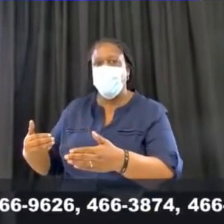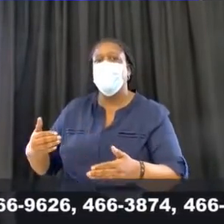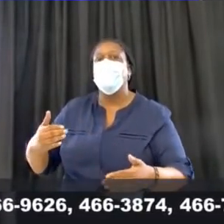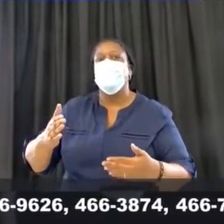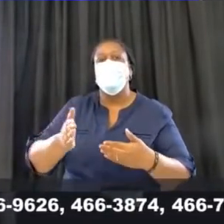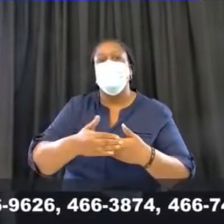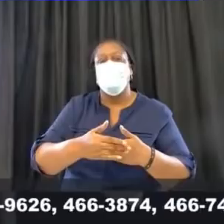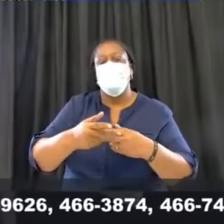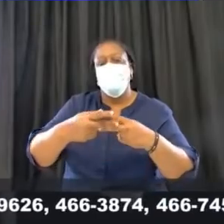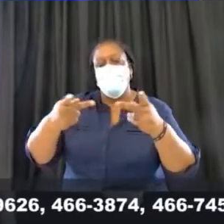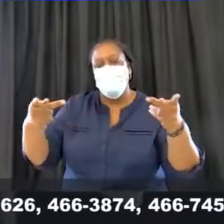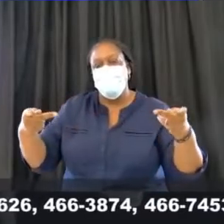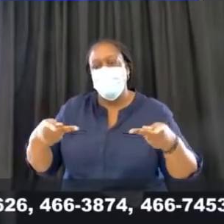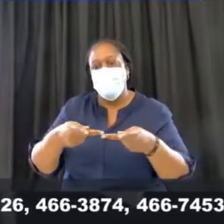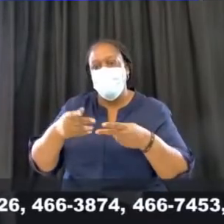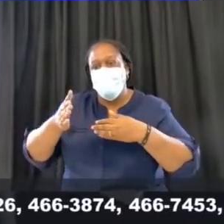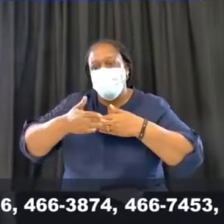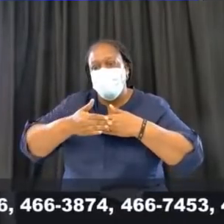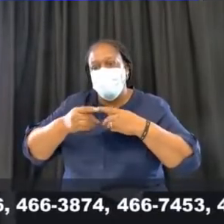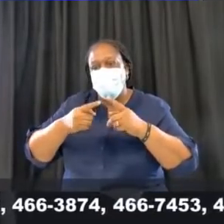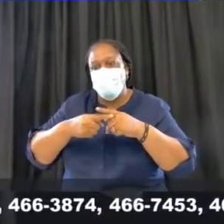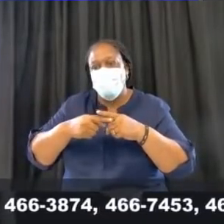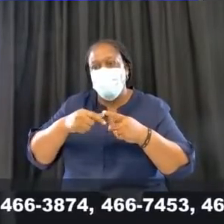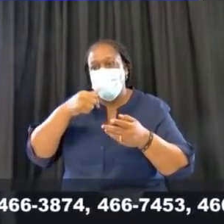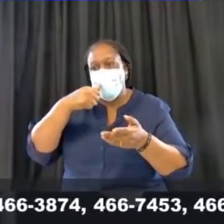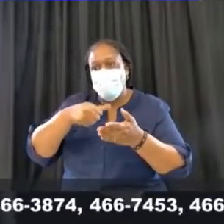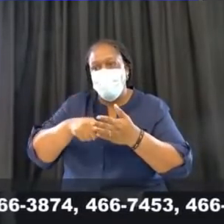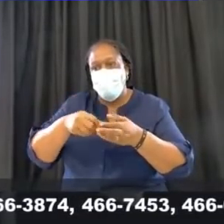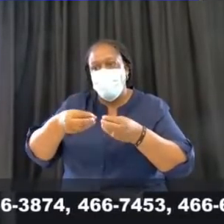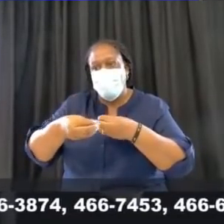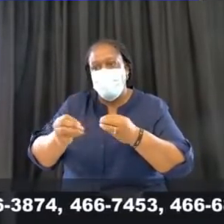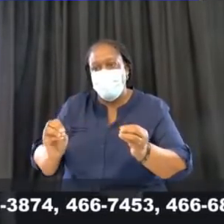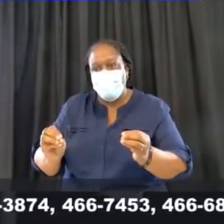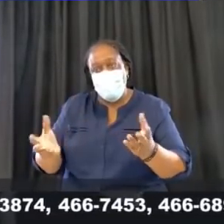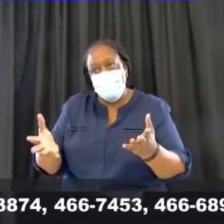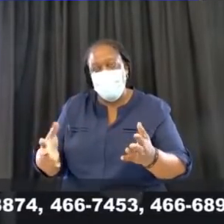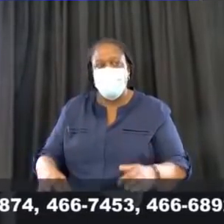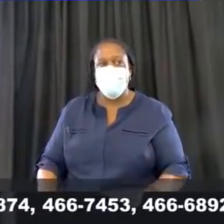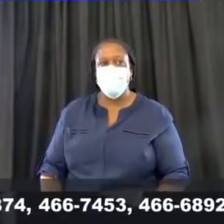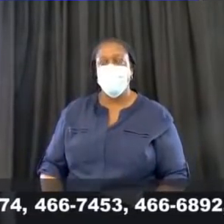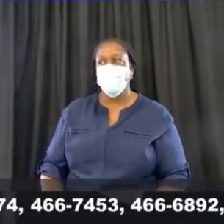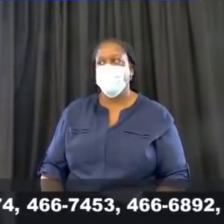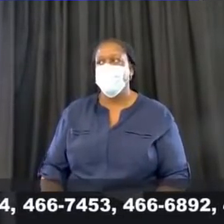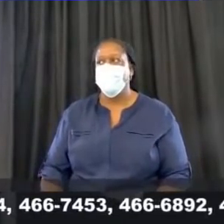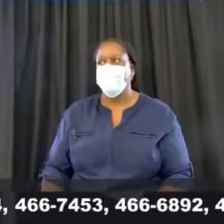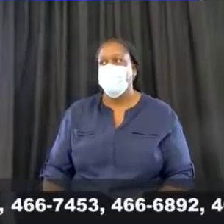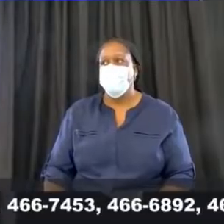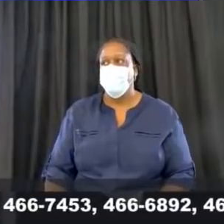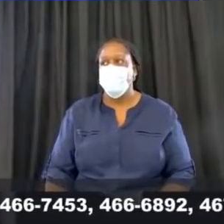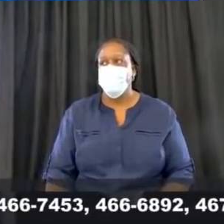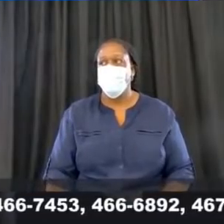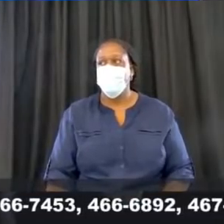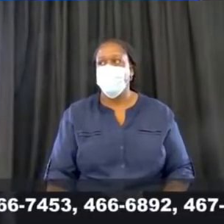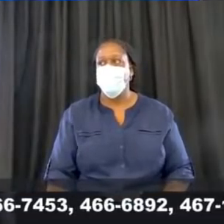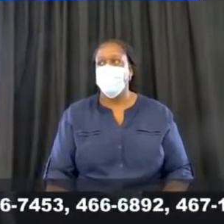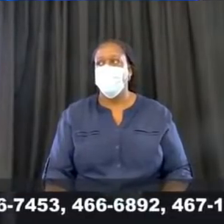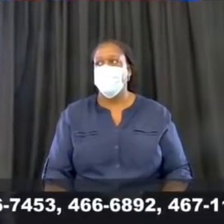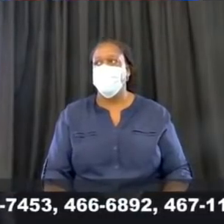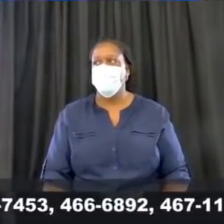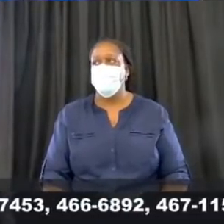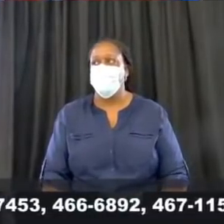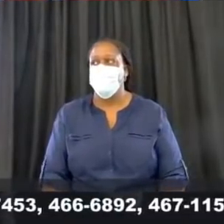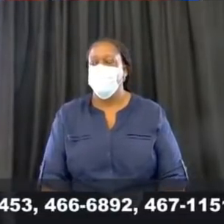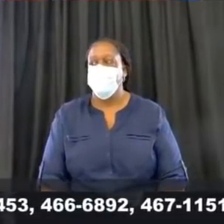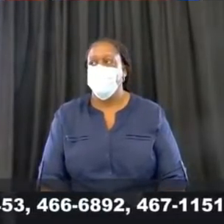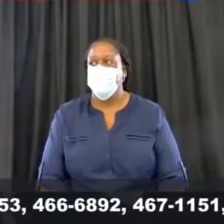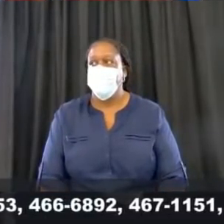for discussions still. Then the barricade will continue on the eastern side from